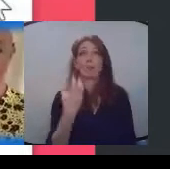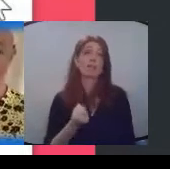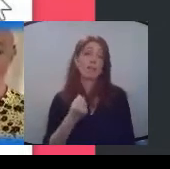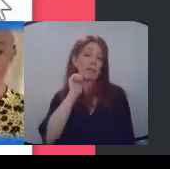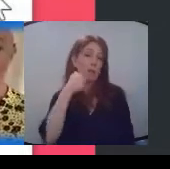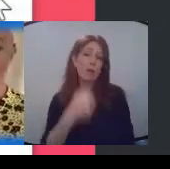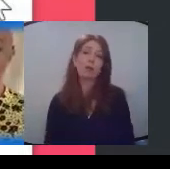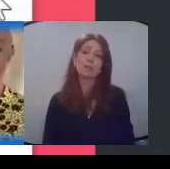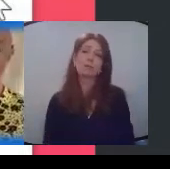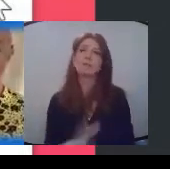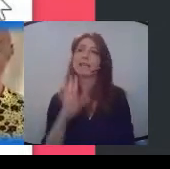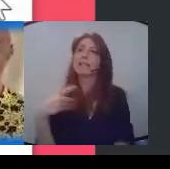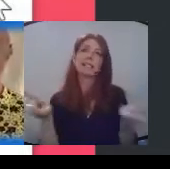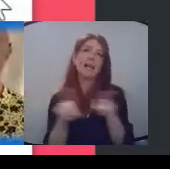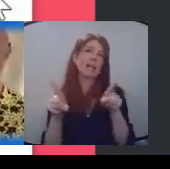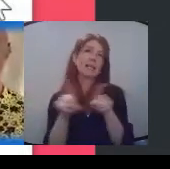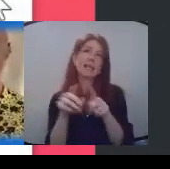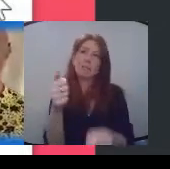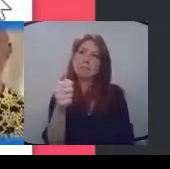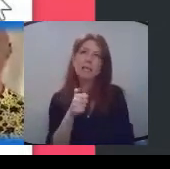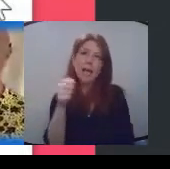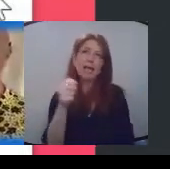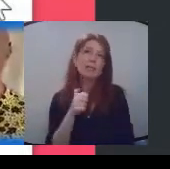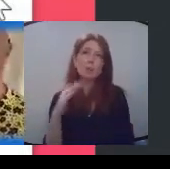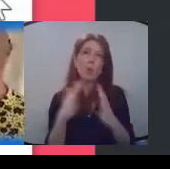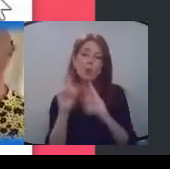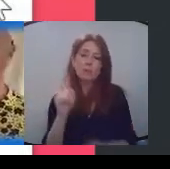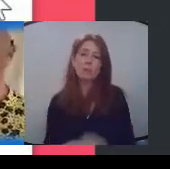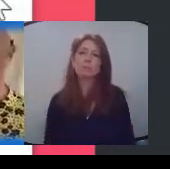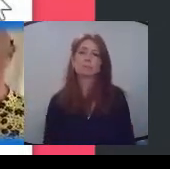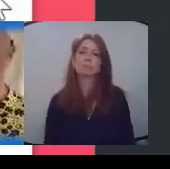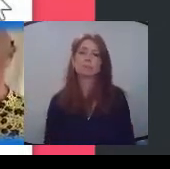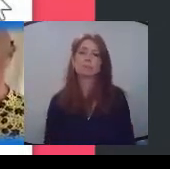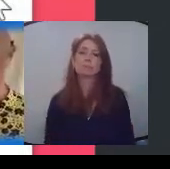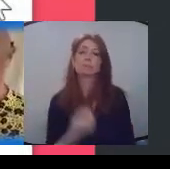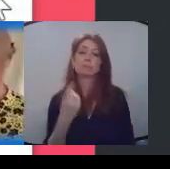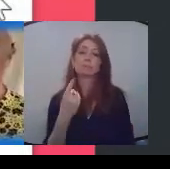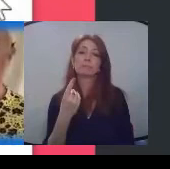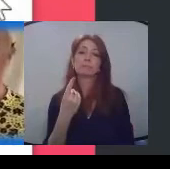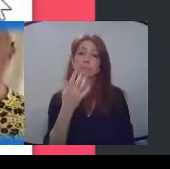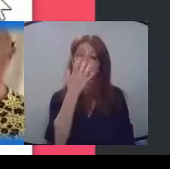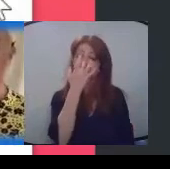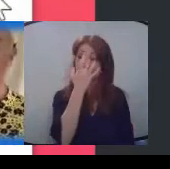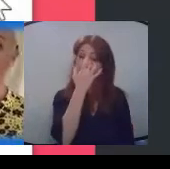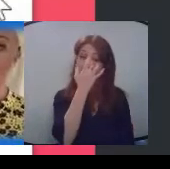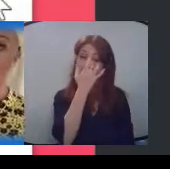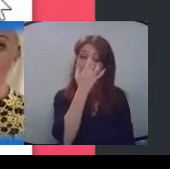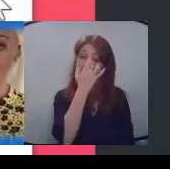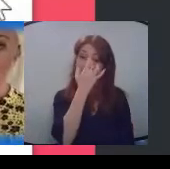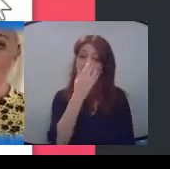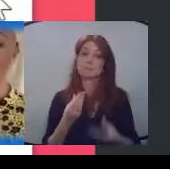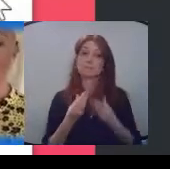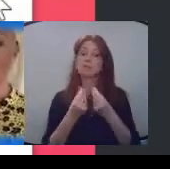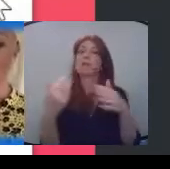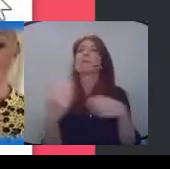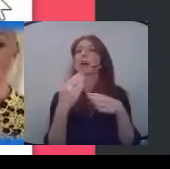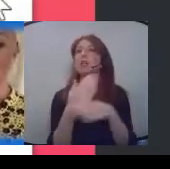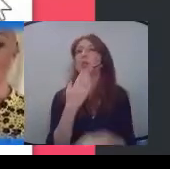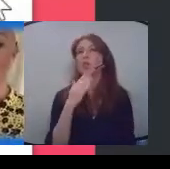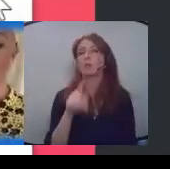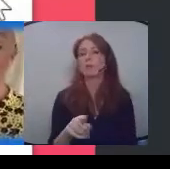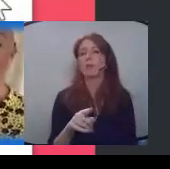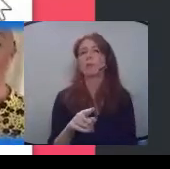know, on a WhatsApp message or a text message. We also have a scene function, which is quite useful. So it actually confirms to